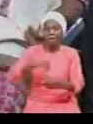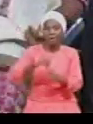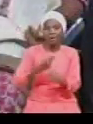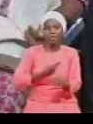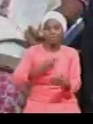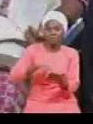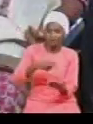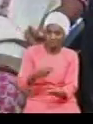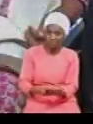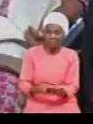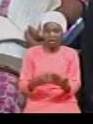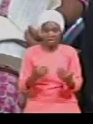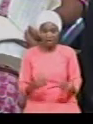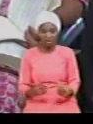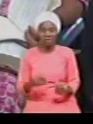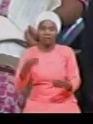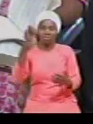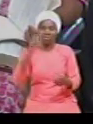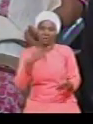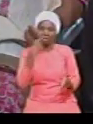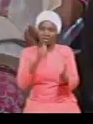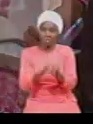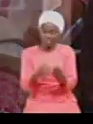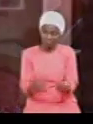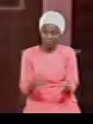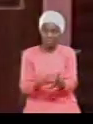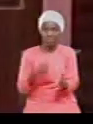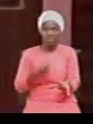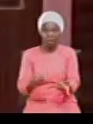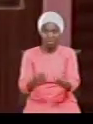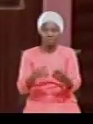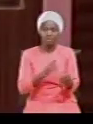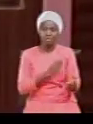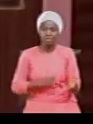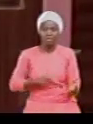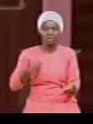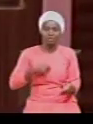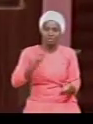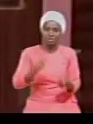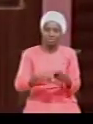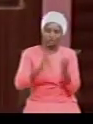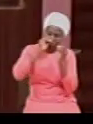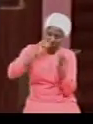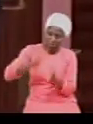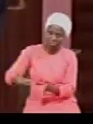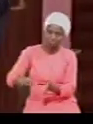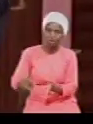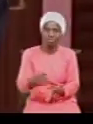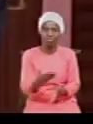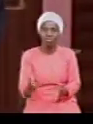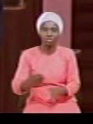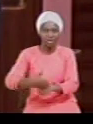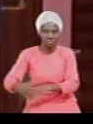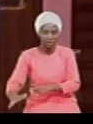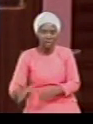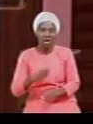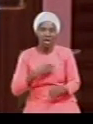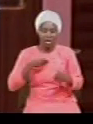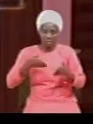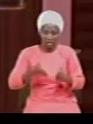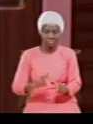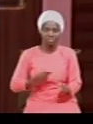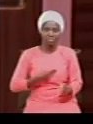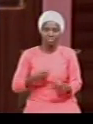he's saying now that we come to Christ, you laid them aside, and let us run